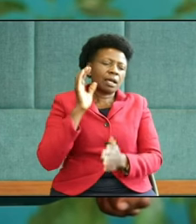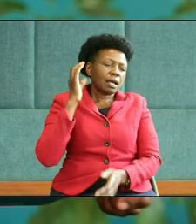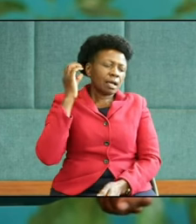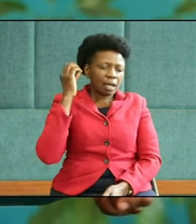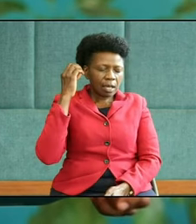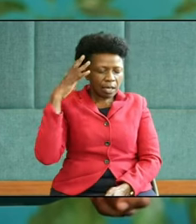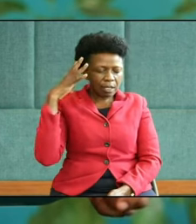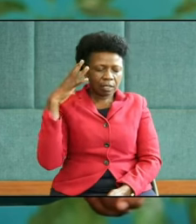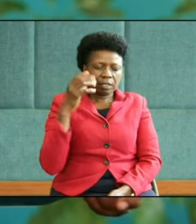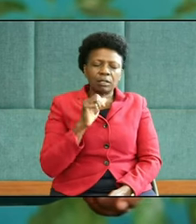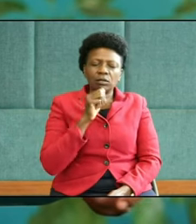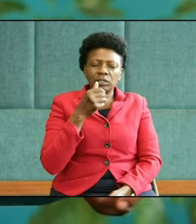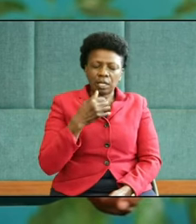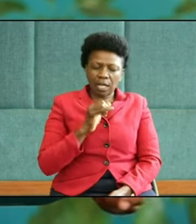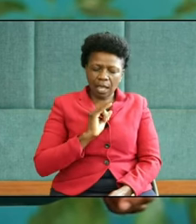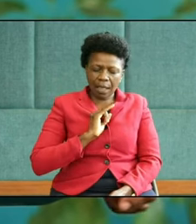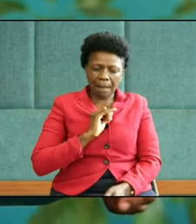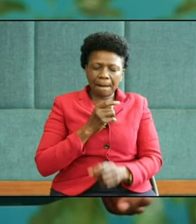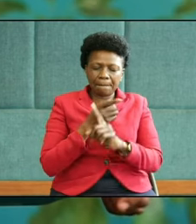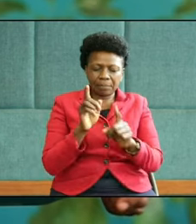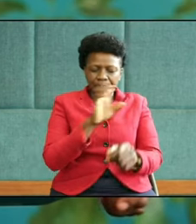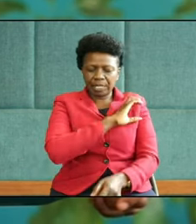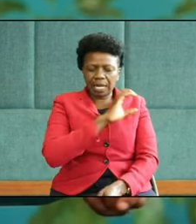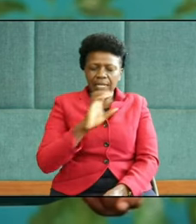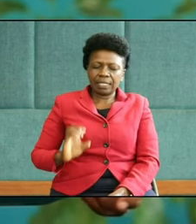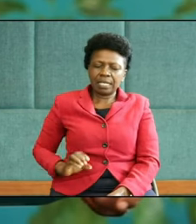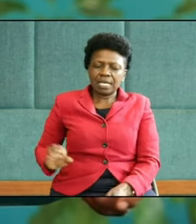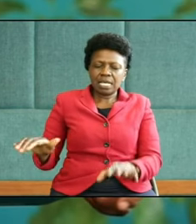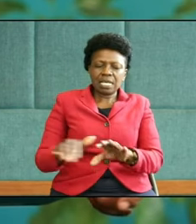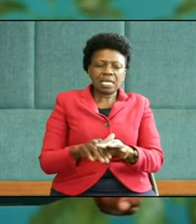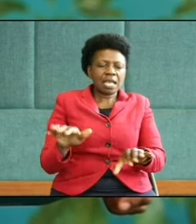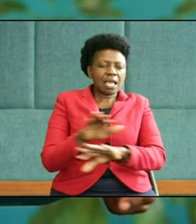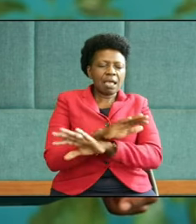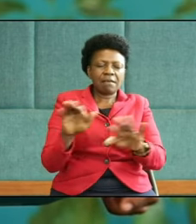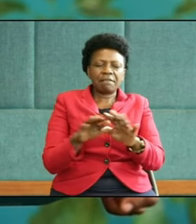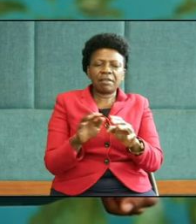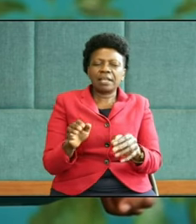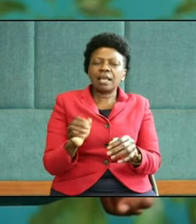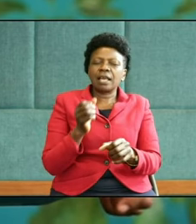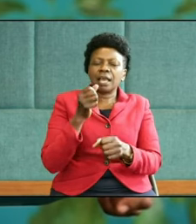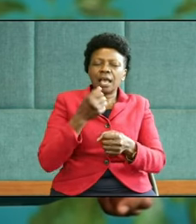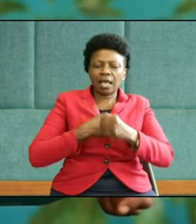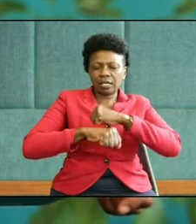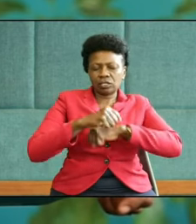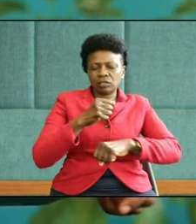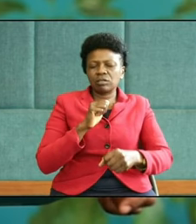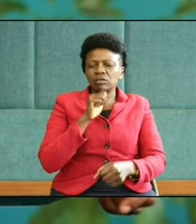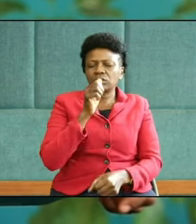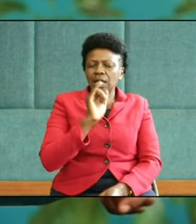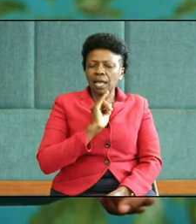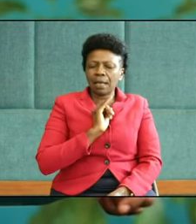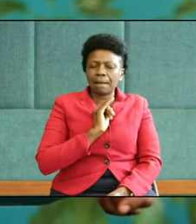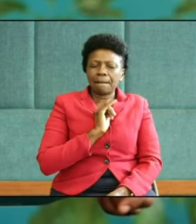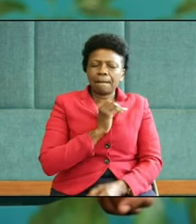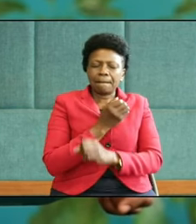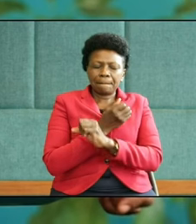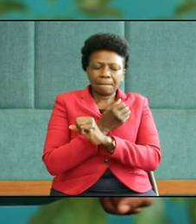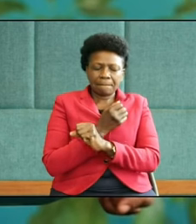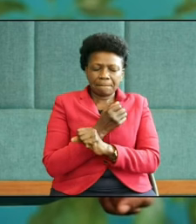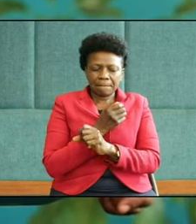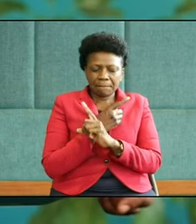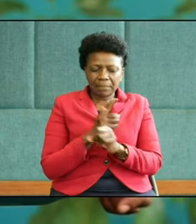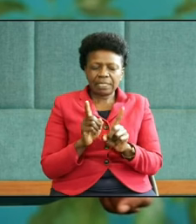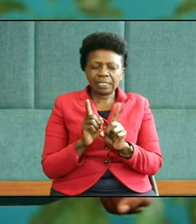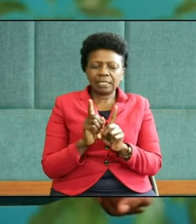heard. Not I, but Christ. In every look and action, not I, but